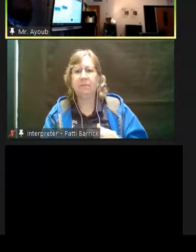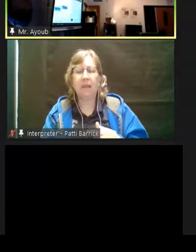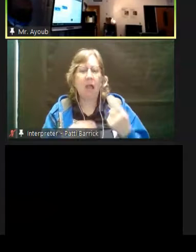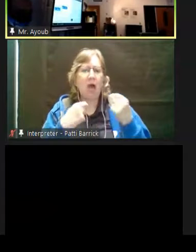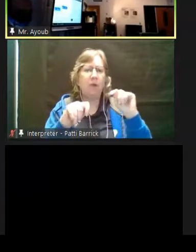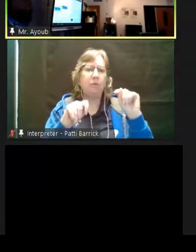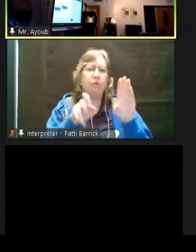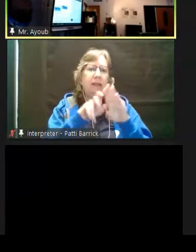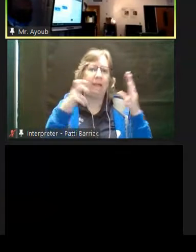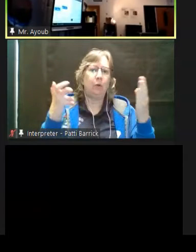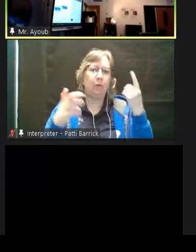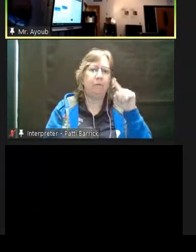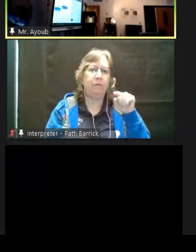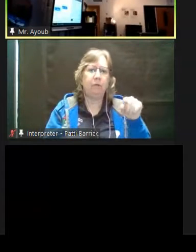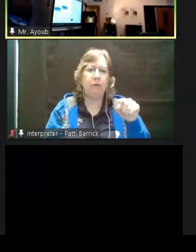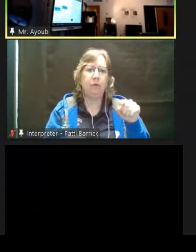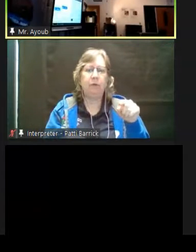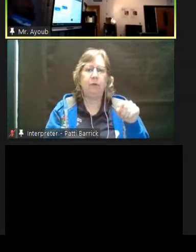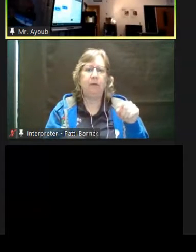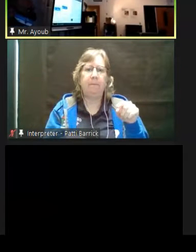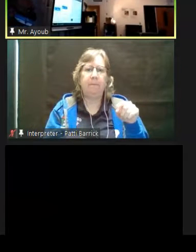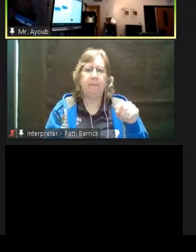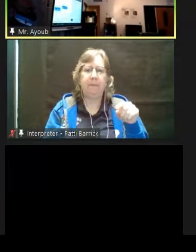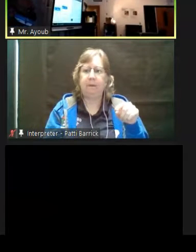then. So if you're on your...